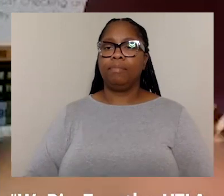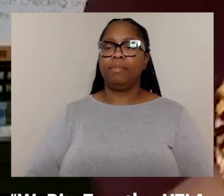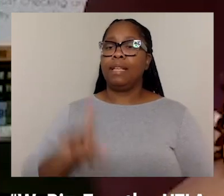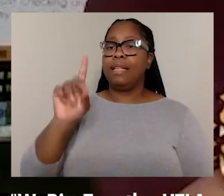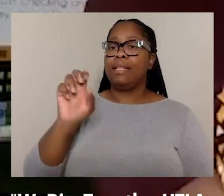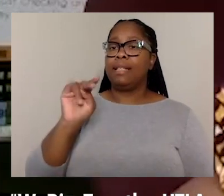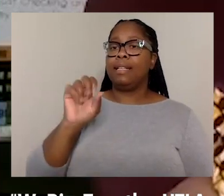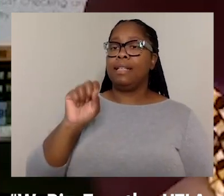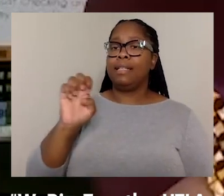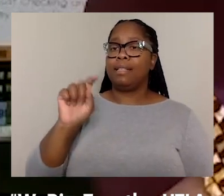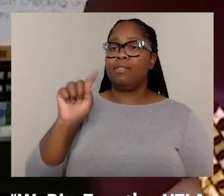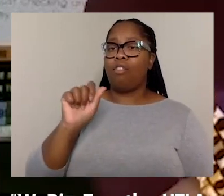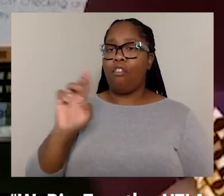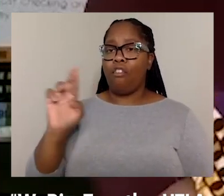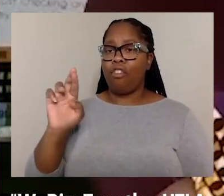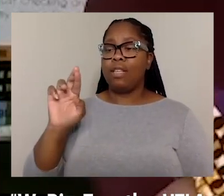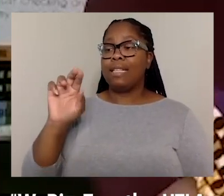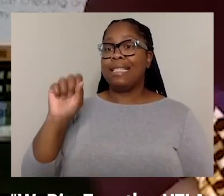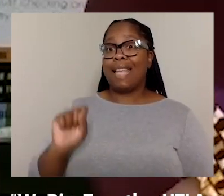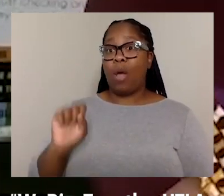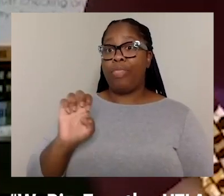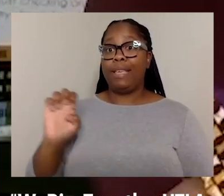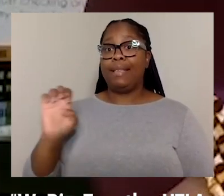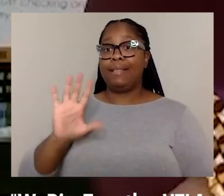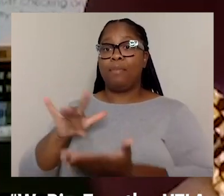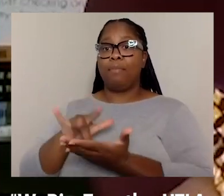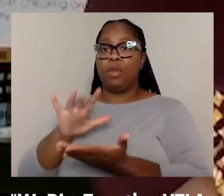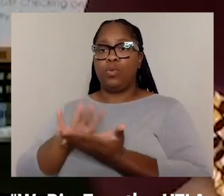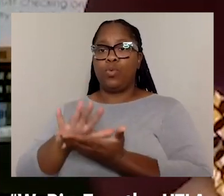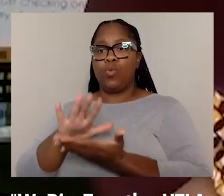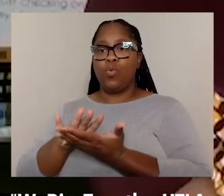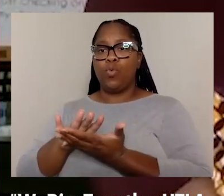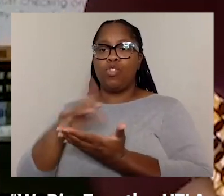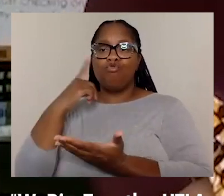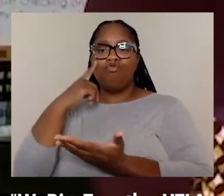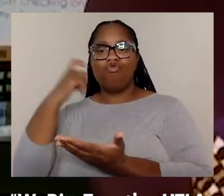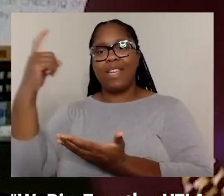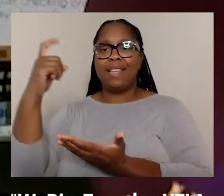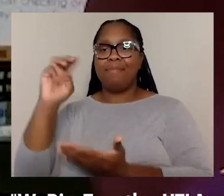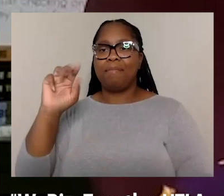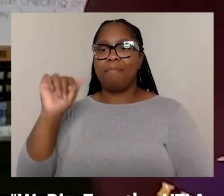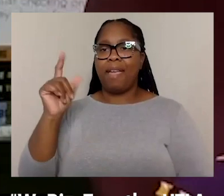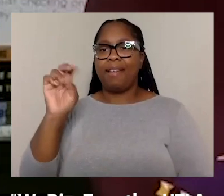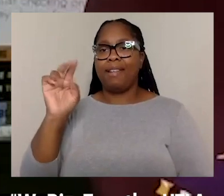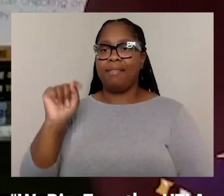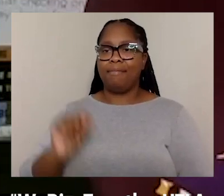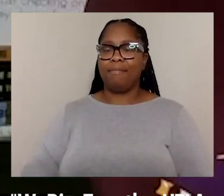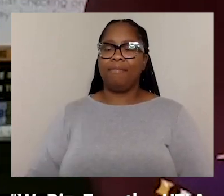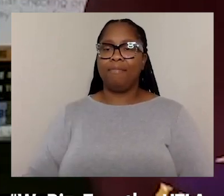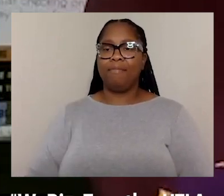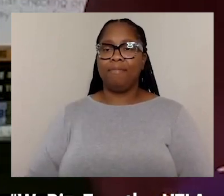Denise Tarr, Southeast Middle School Dreams Magnet.